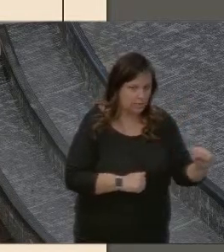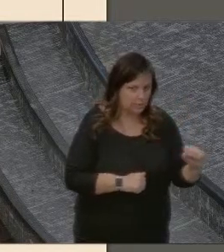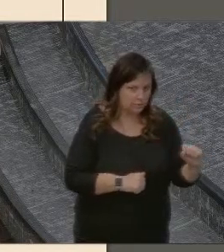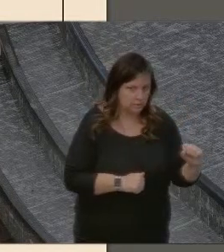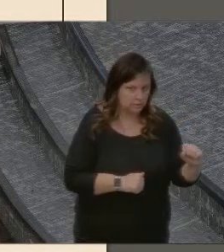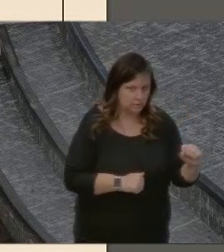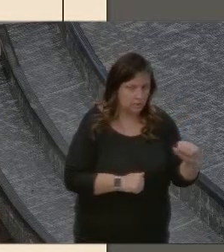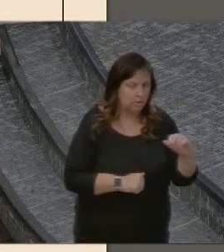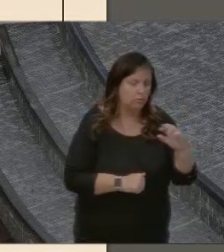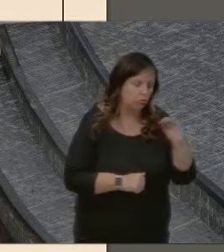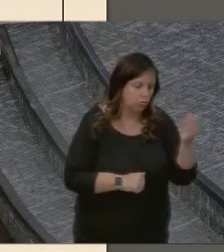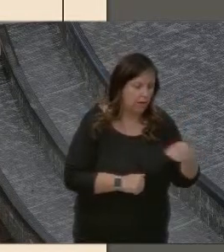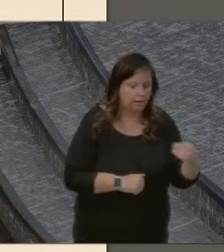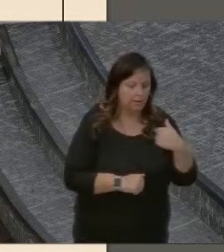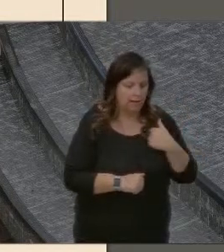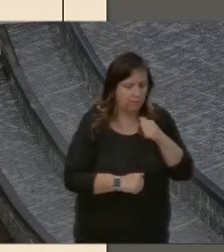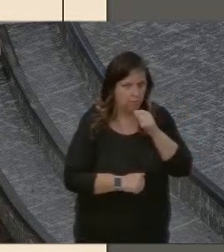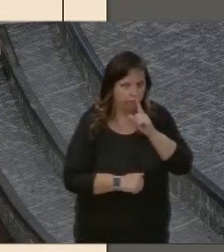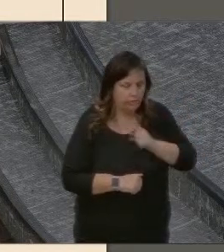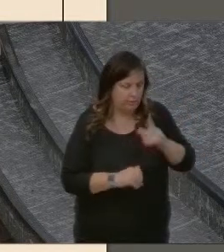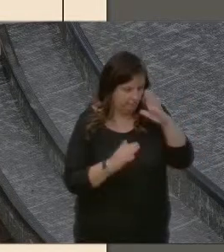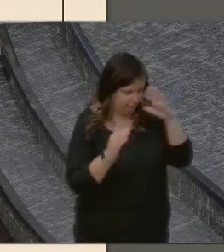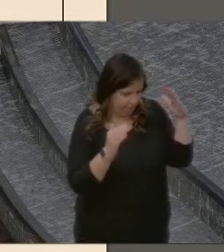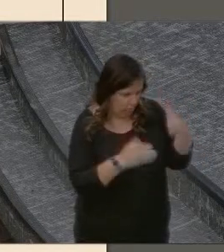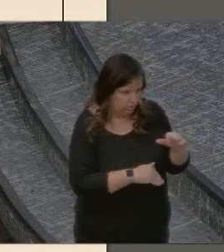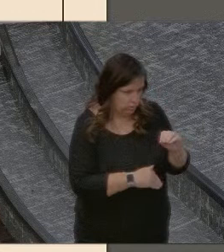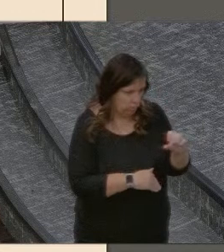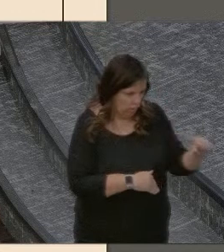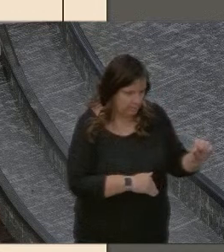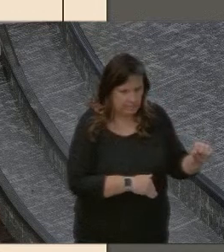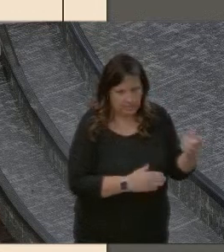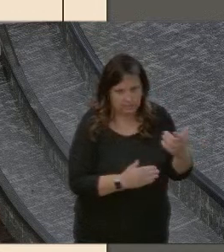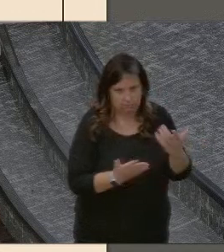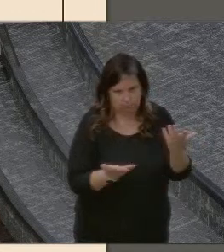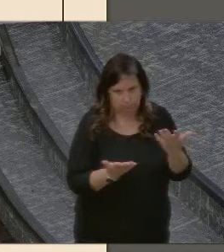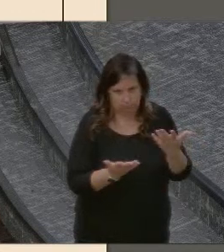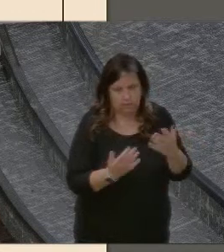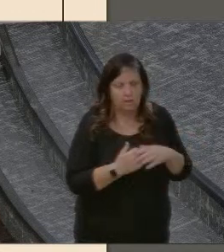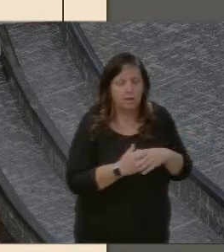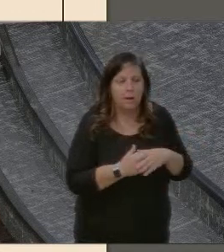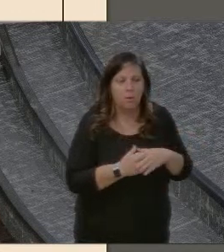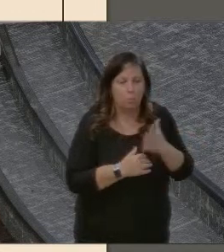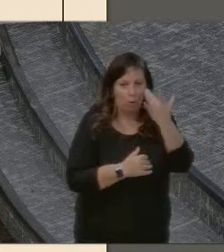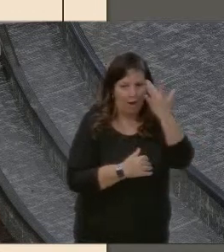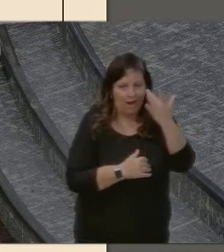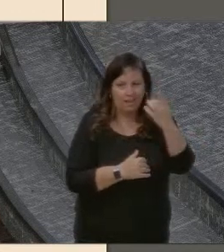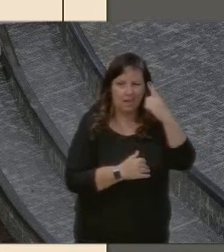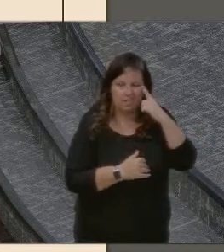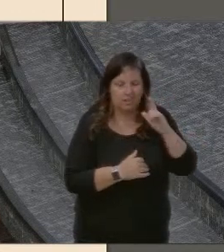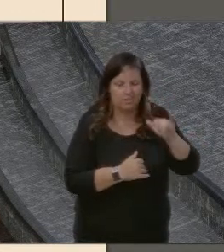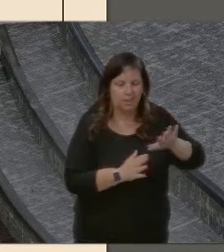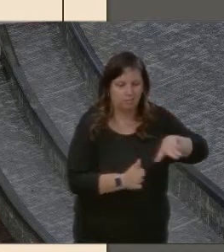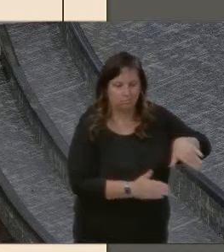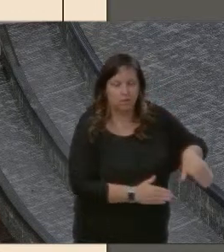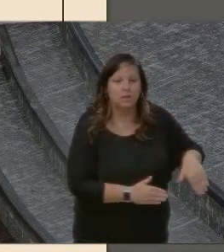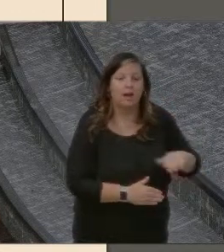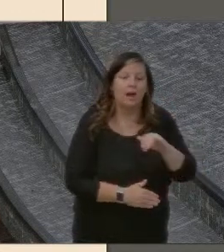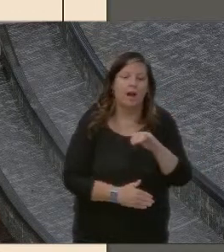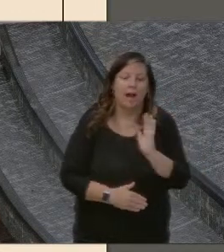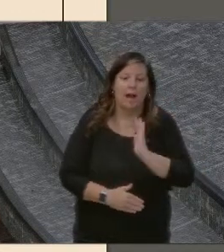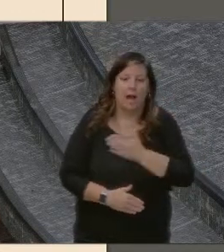OSS predominantly in this presentation because I think our biggest challenge now is ISS. The use